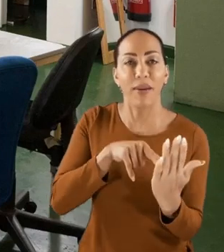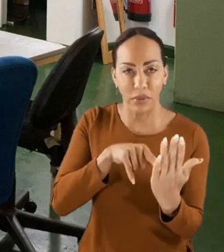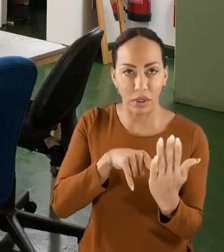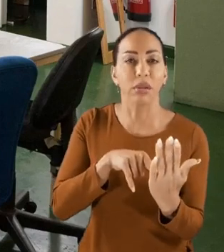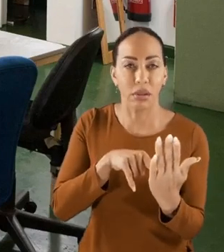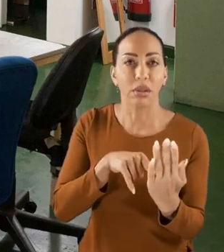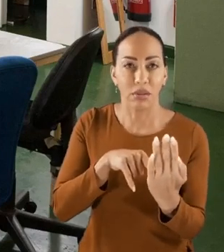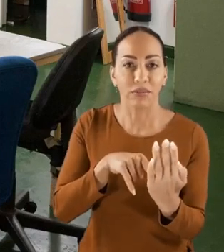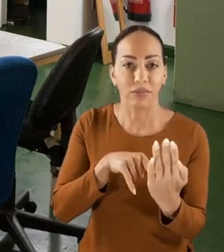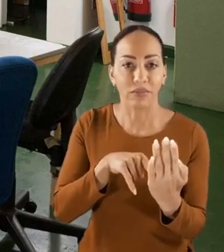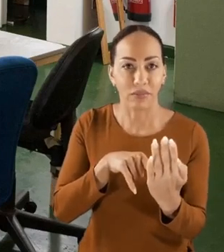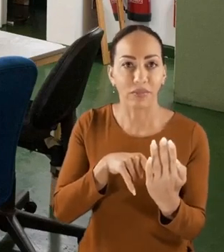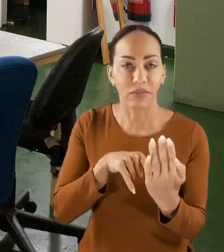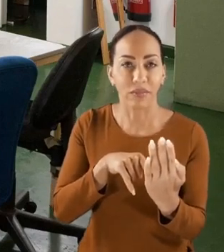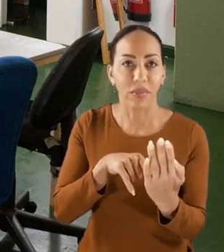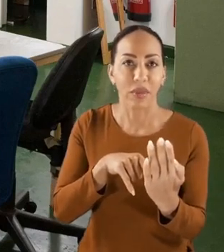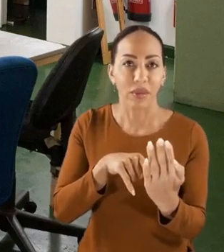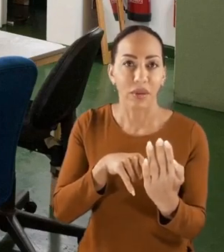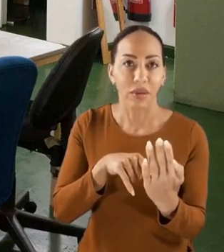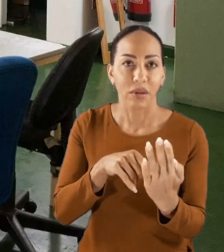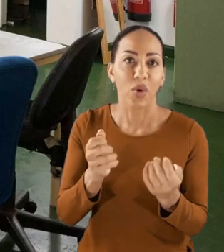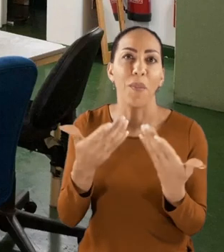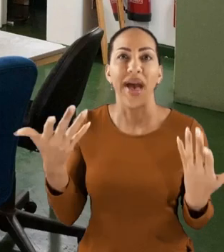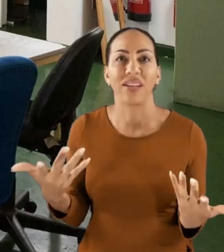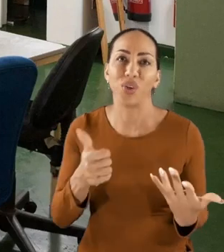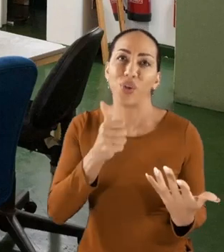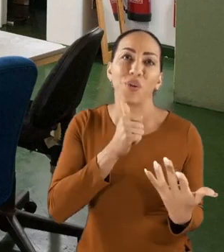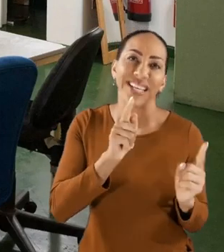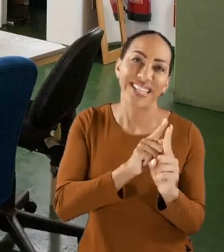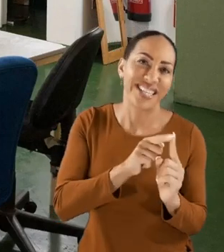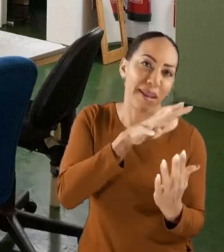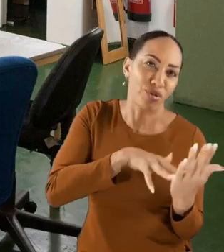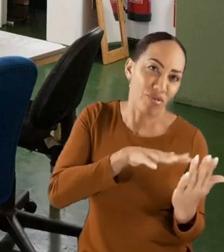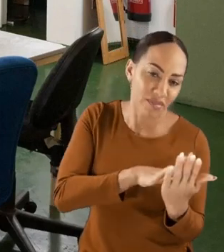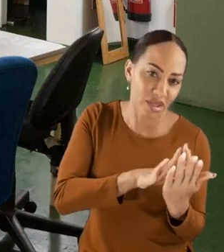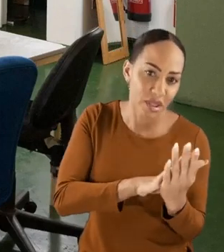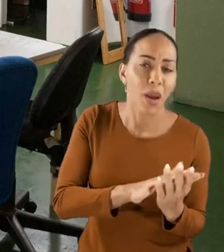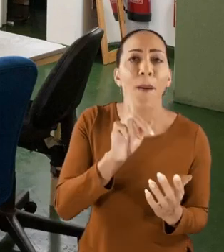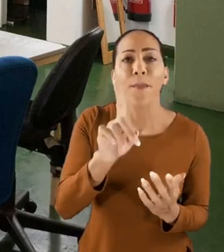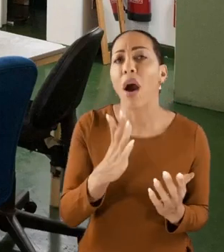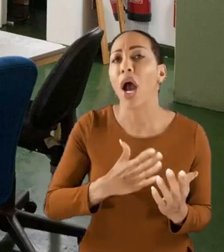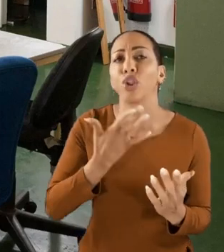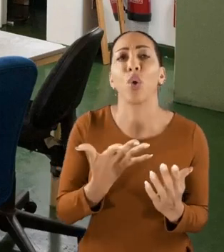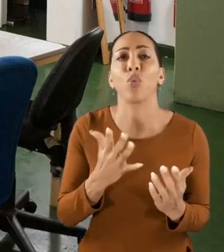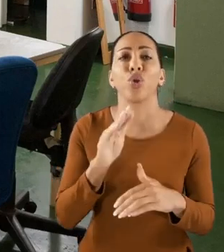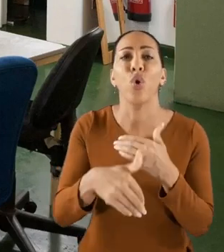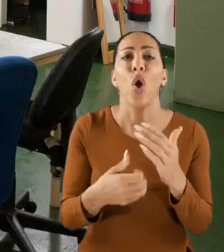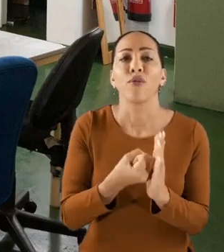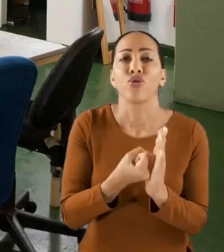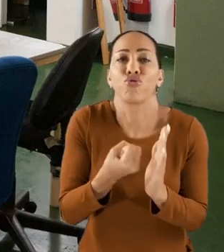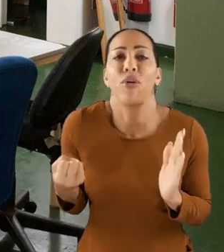moment and how can we bring this in. But also that I don't want to